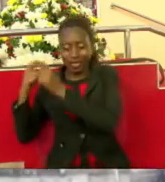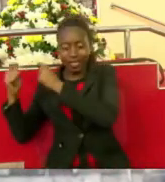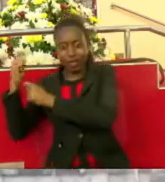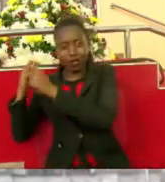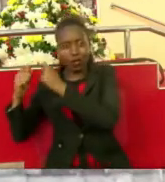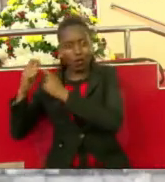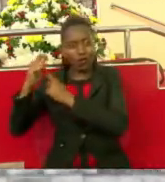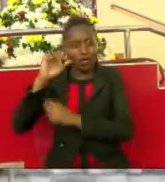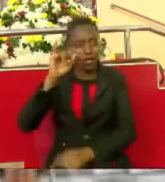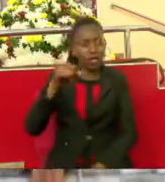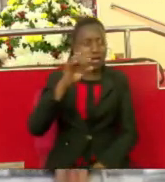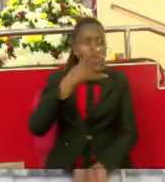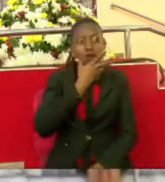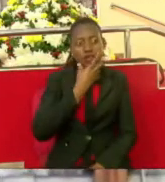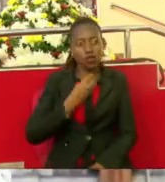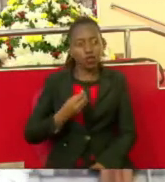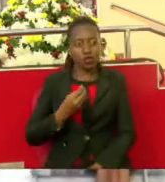were mostly also kept away.